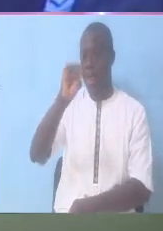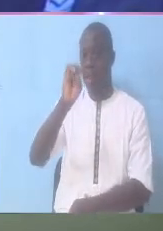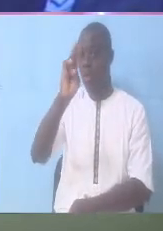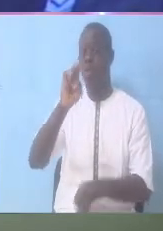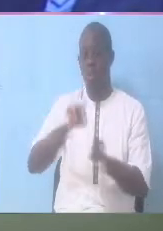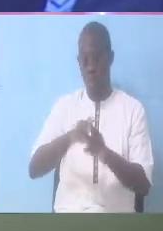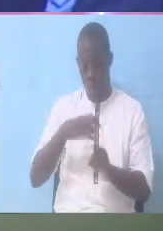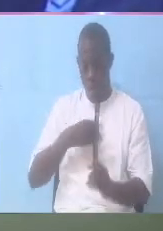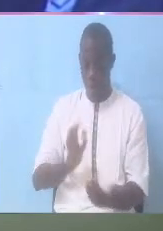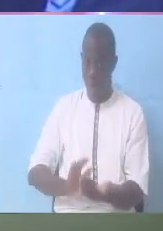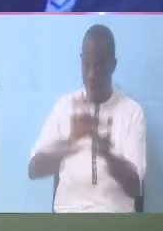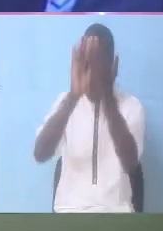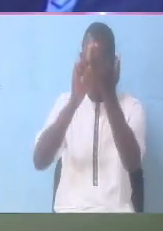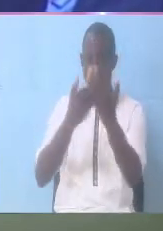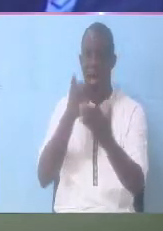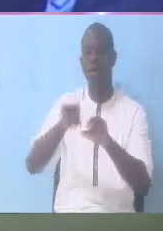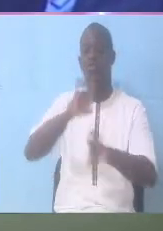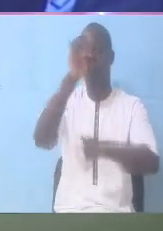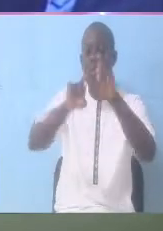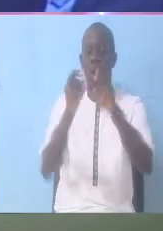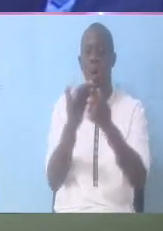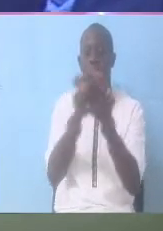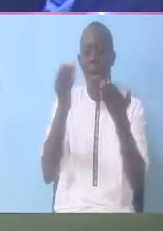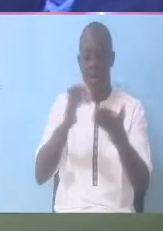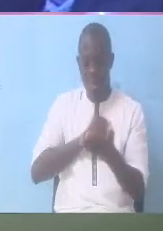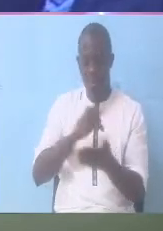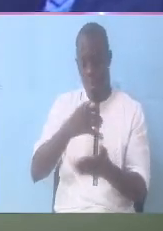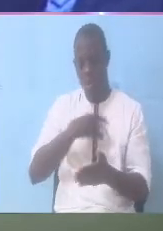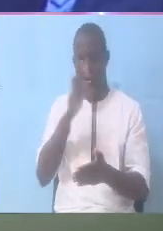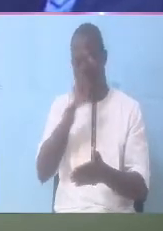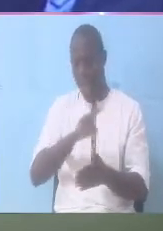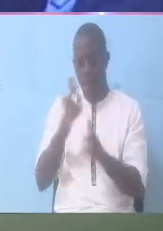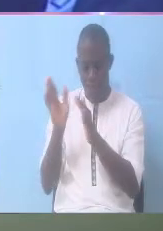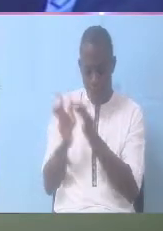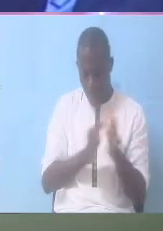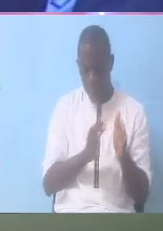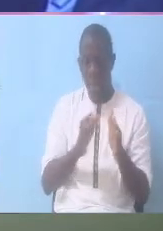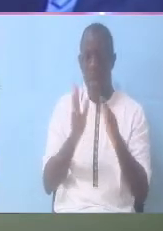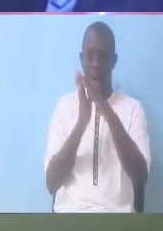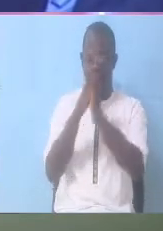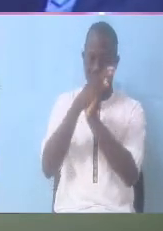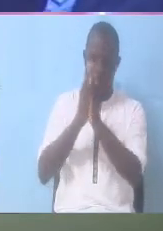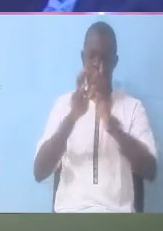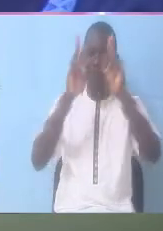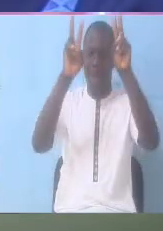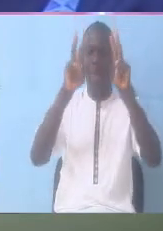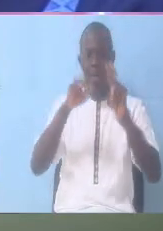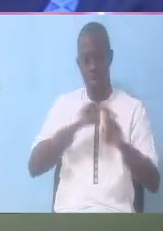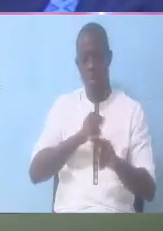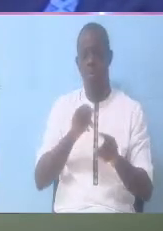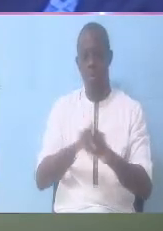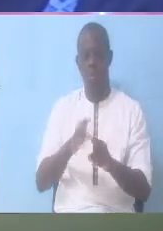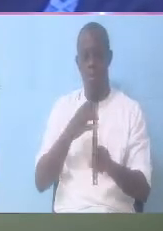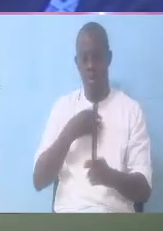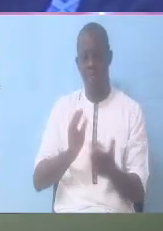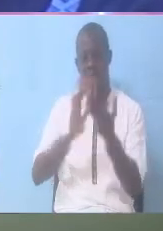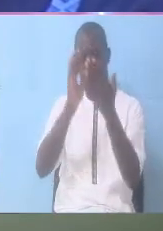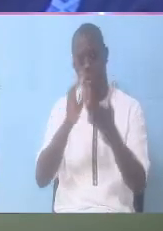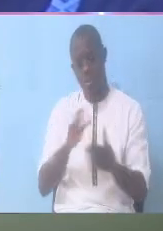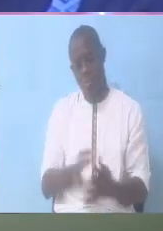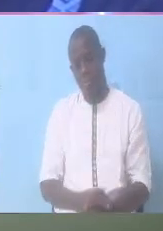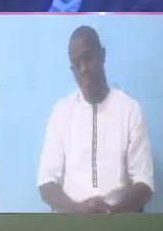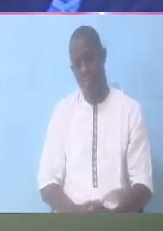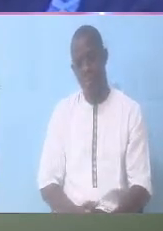him. Anatanyam fanam foko ye Ali unati kadu ate founding Ali ulafta diamlele nyani nya. But then